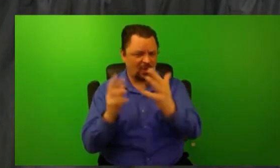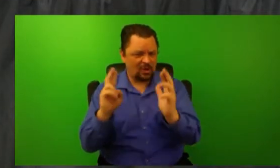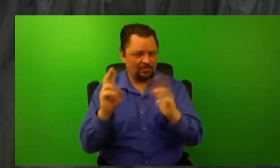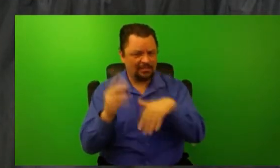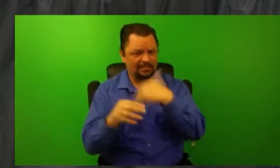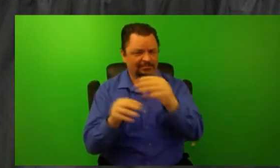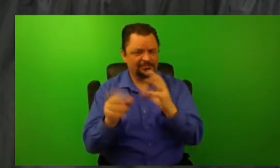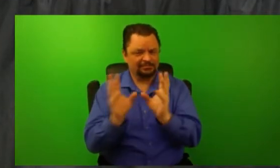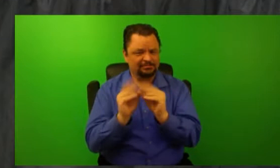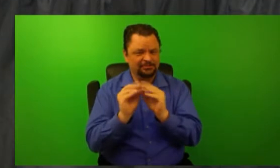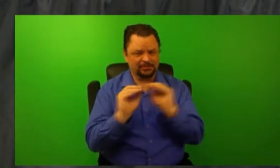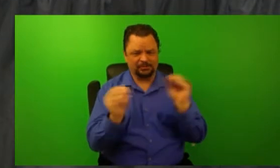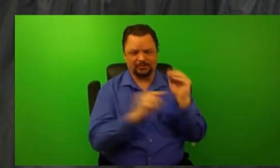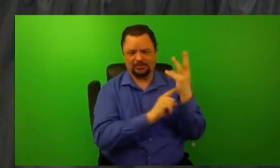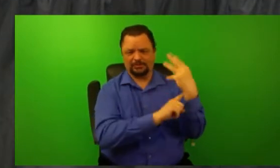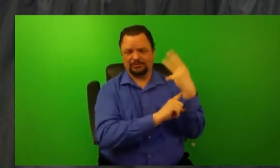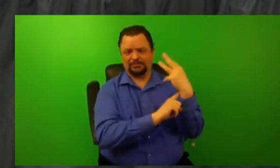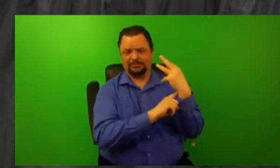Anybody in IT want to?